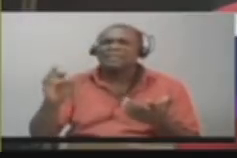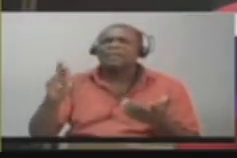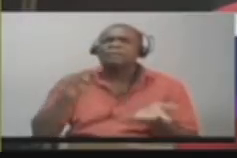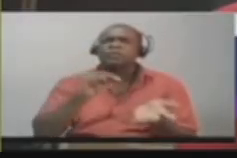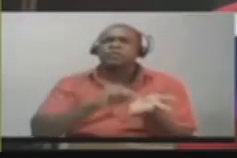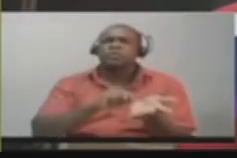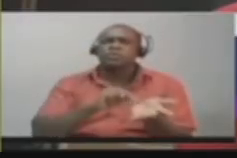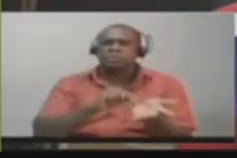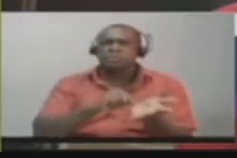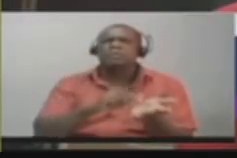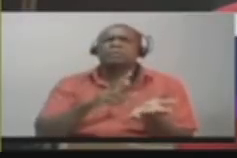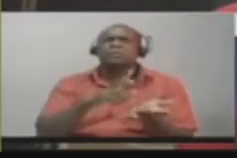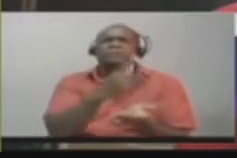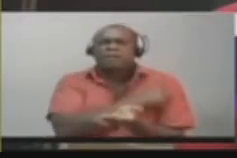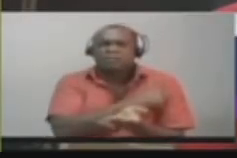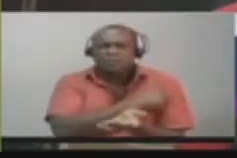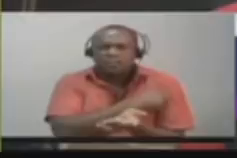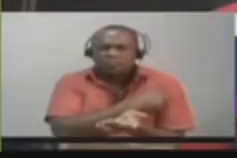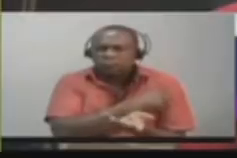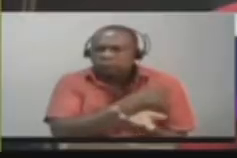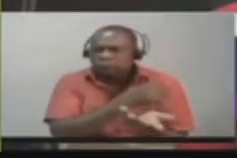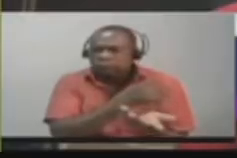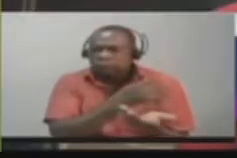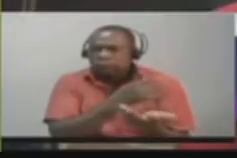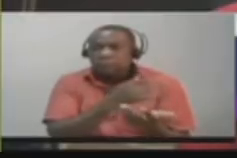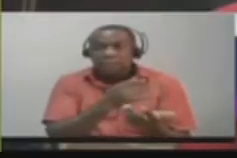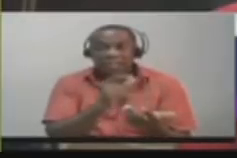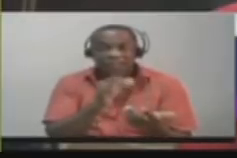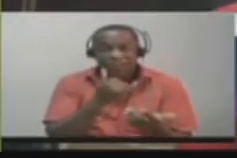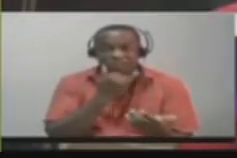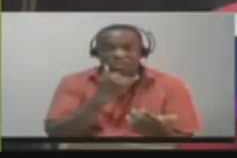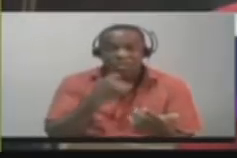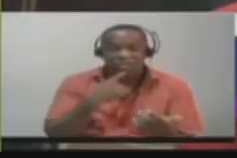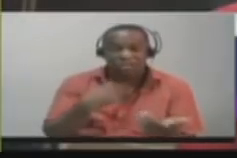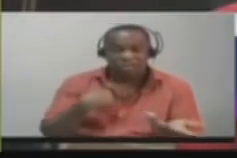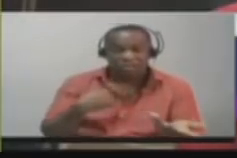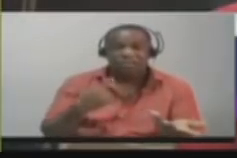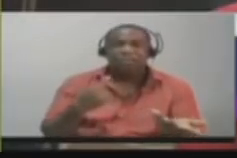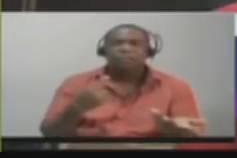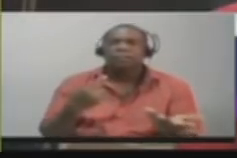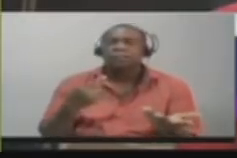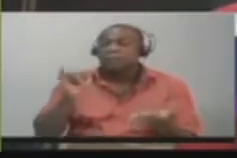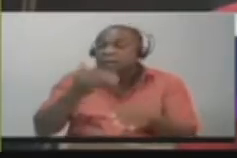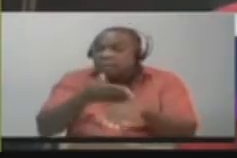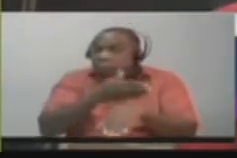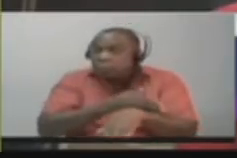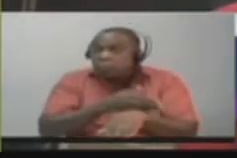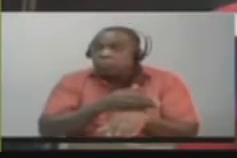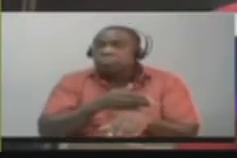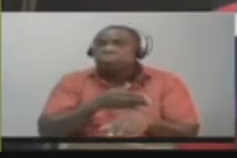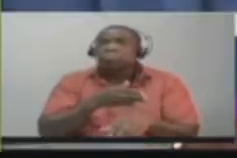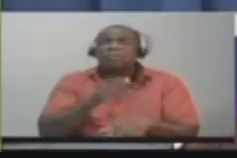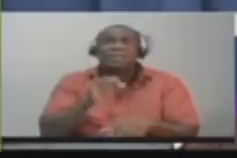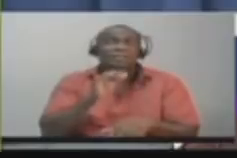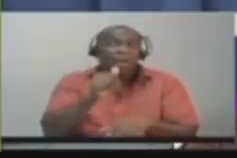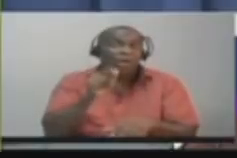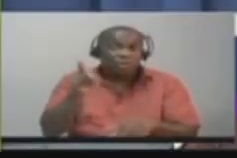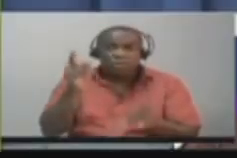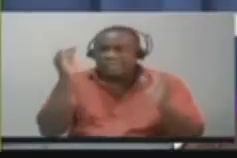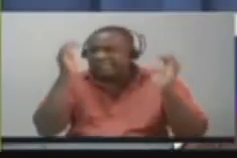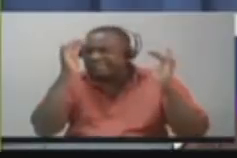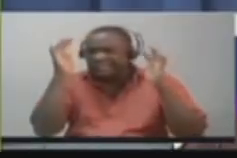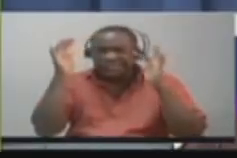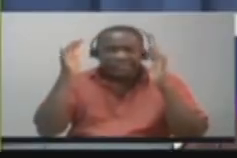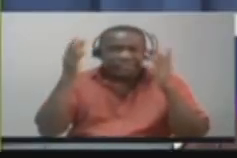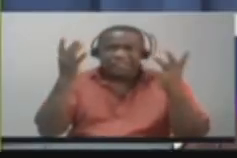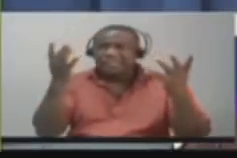correct me if I'm wrong, has there been any improvement on that front? And if not, is that a cause of concern for you and your ministry? So,